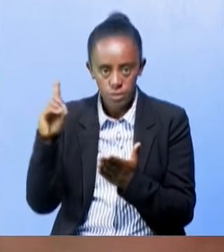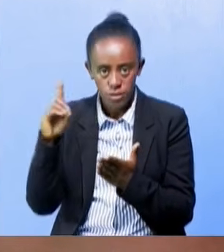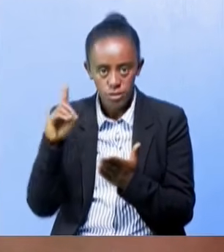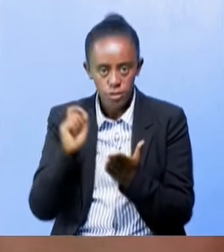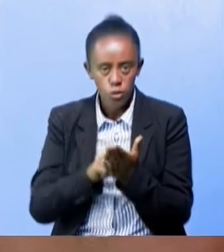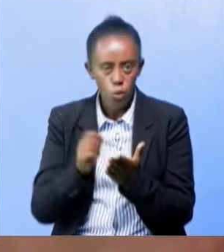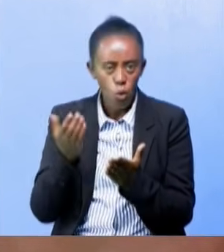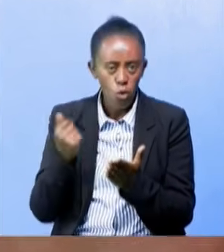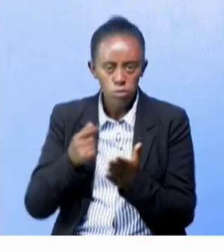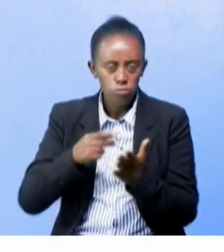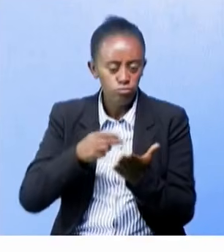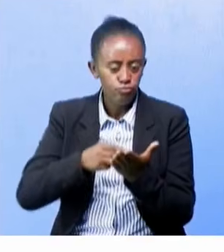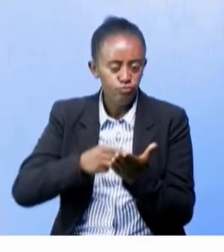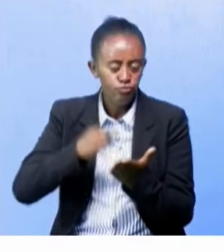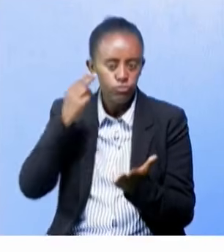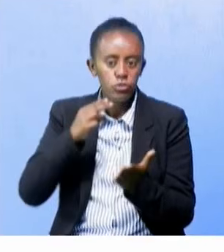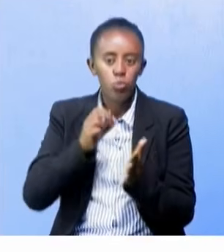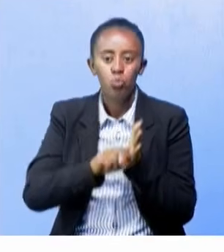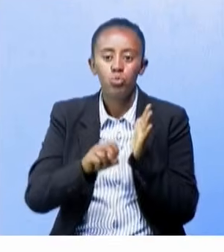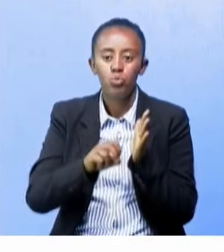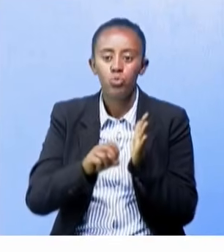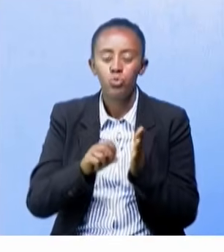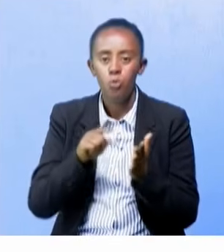high point.